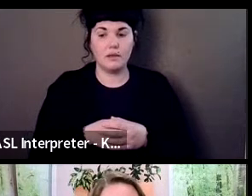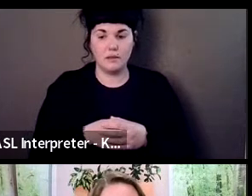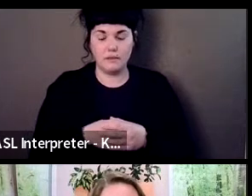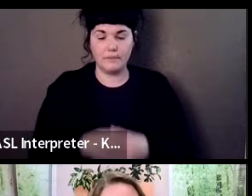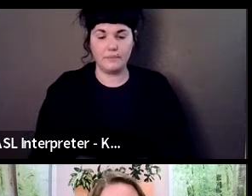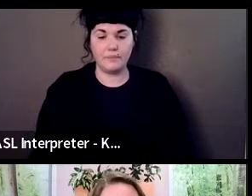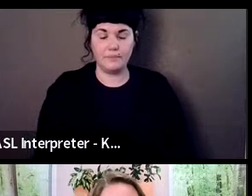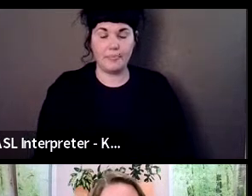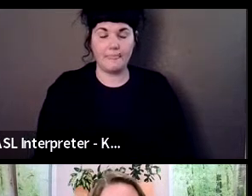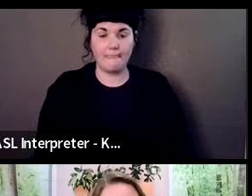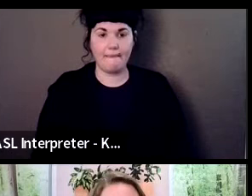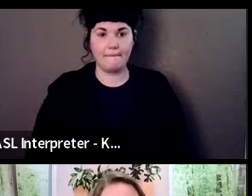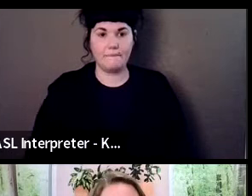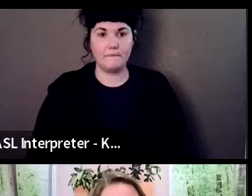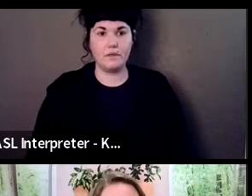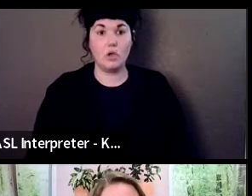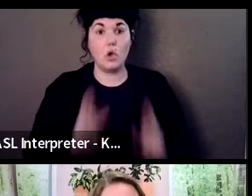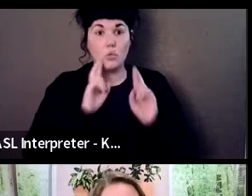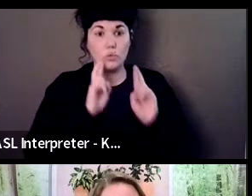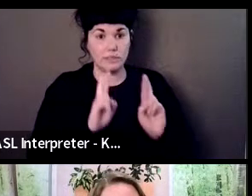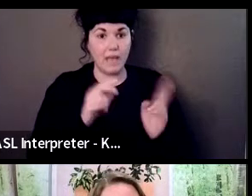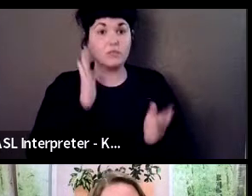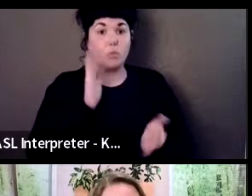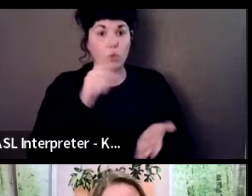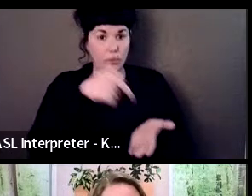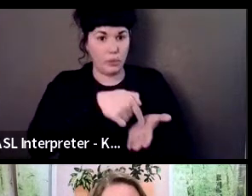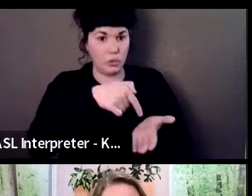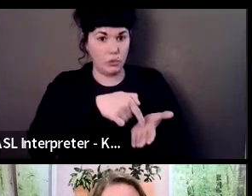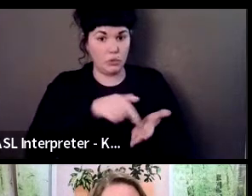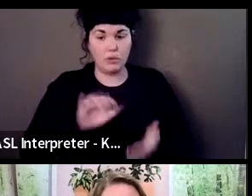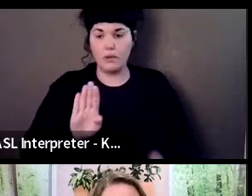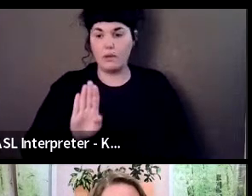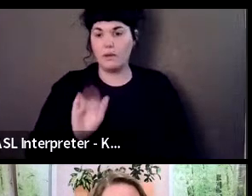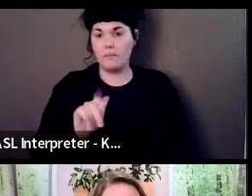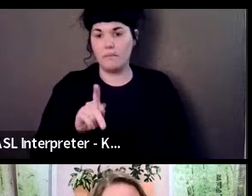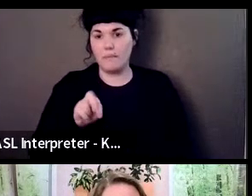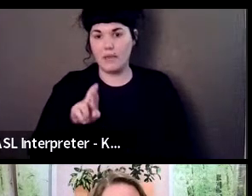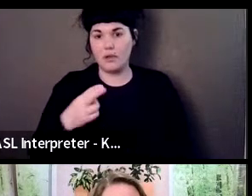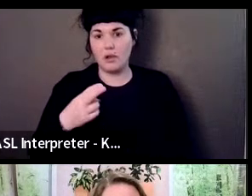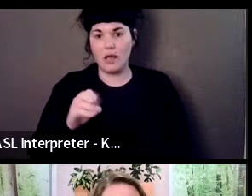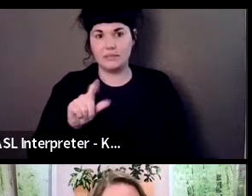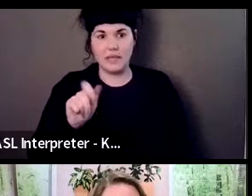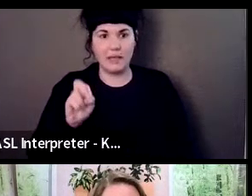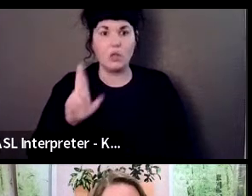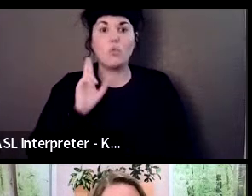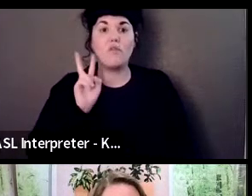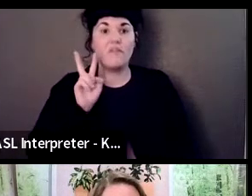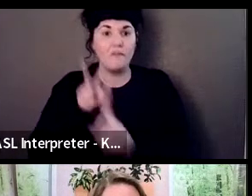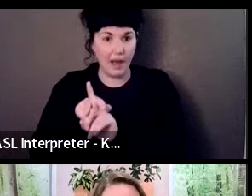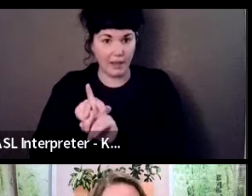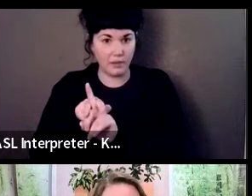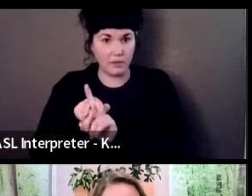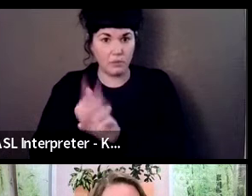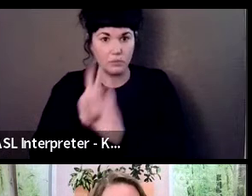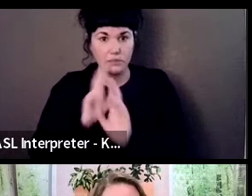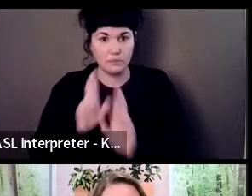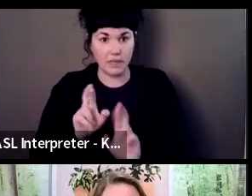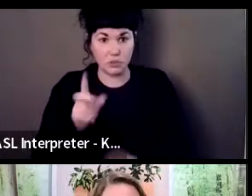And Baker Hostetler will be filing that response. You, of course, will get a copy of it.